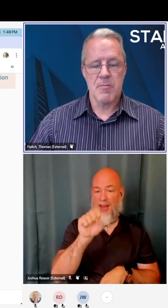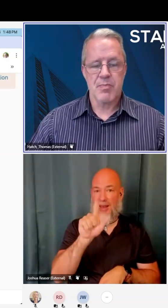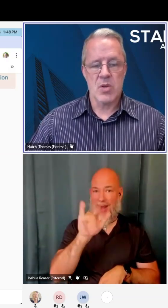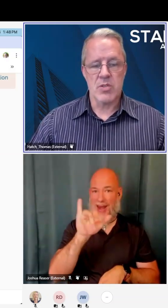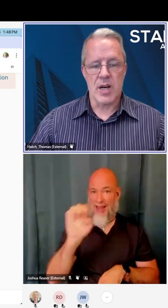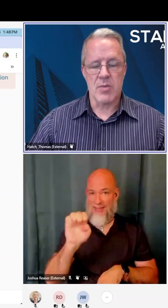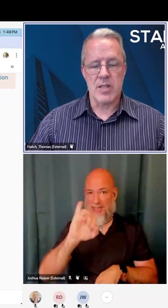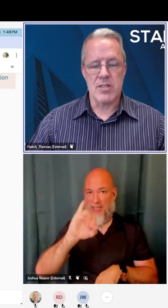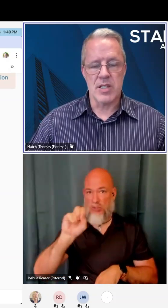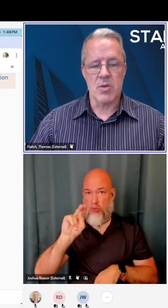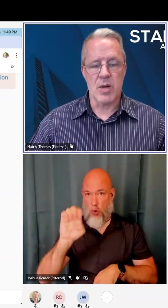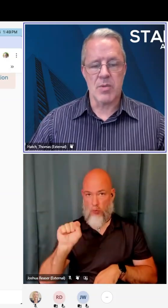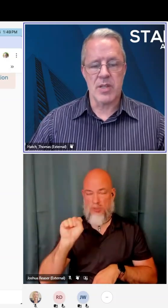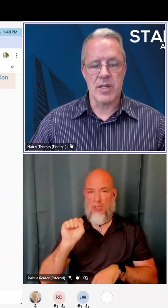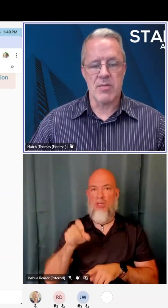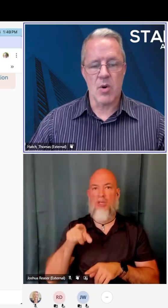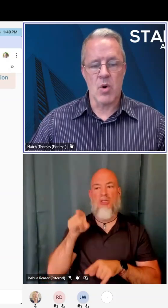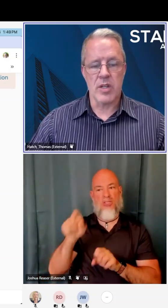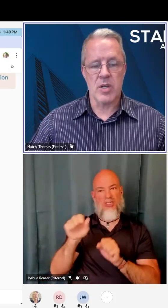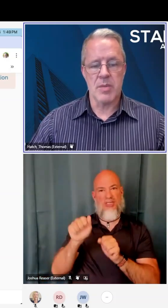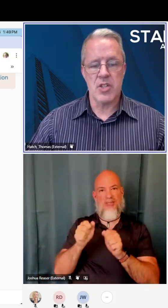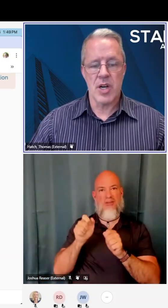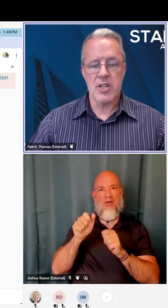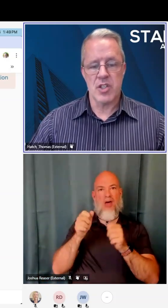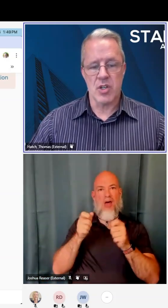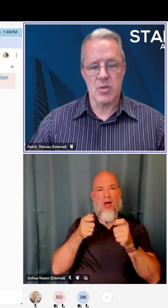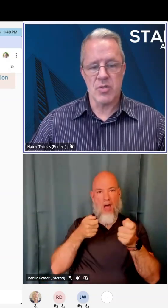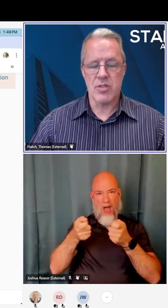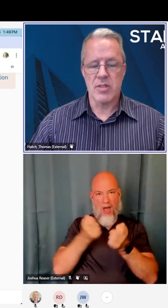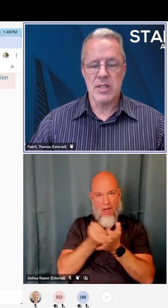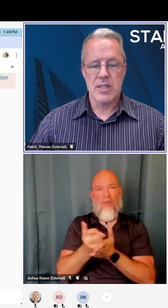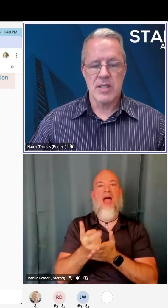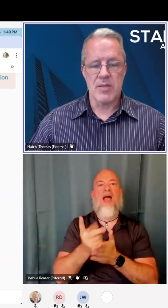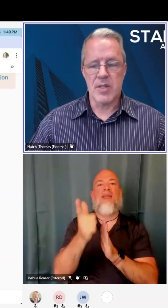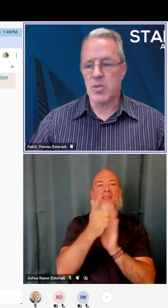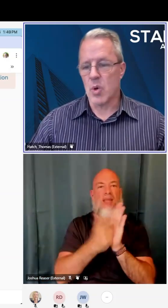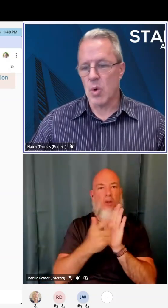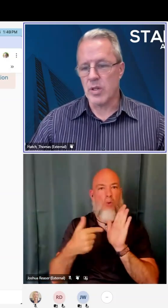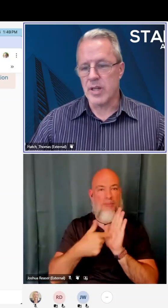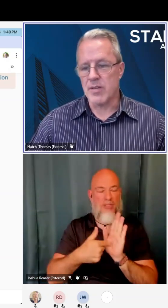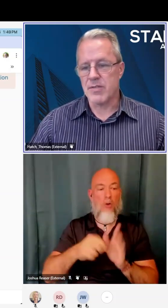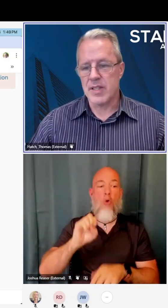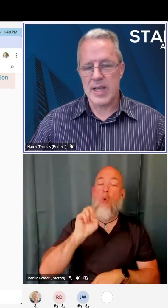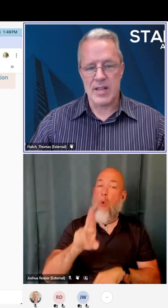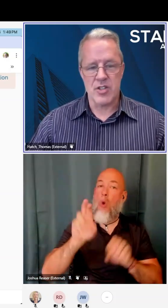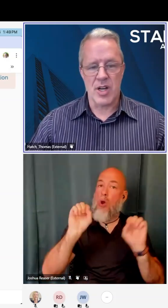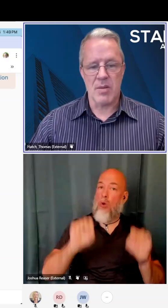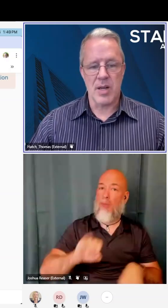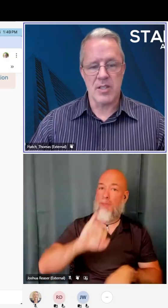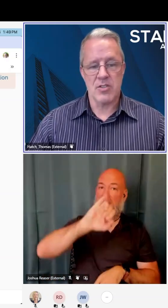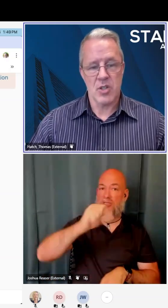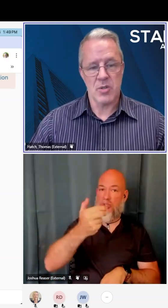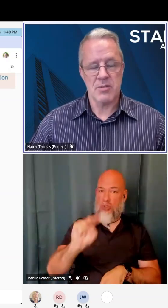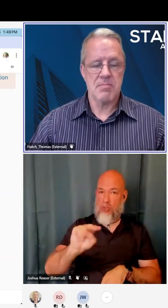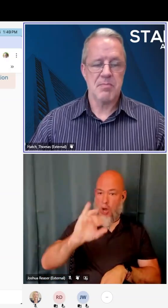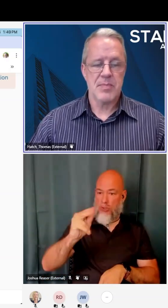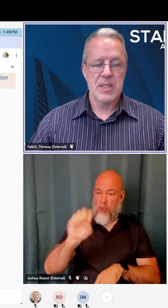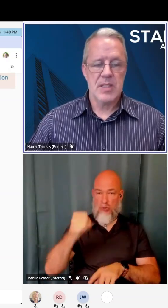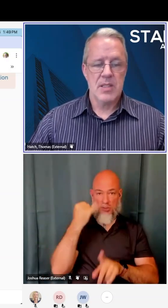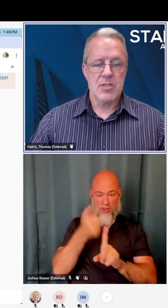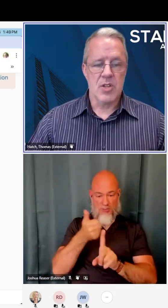Jones, who's the authorized legal representative, or it could be John Jones if he was old enough and had a job on his